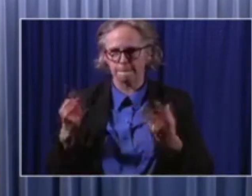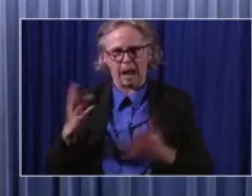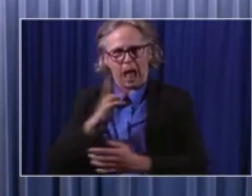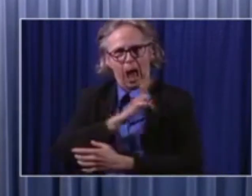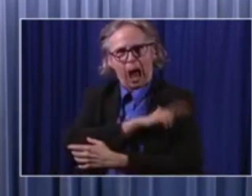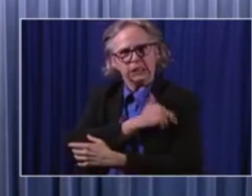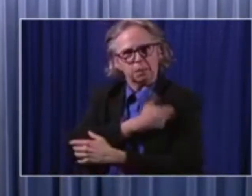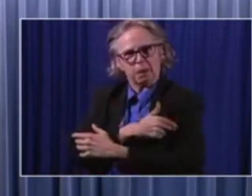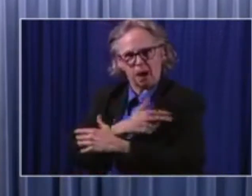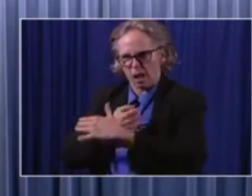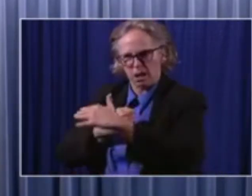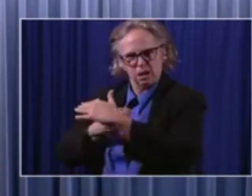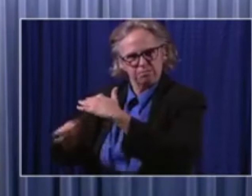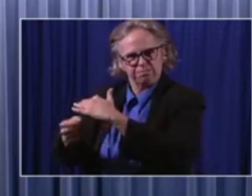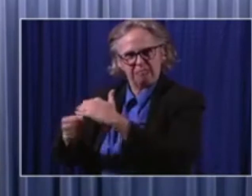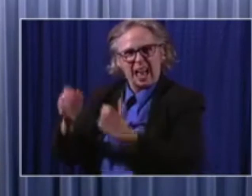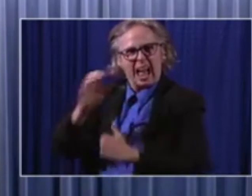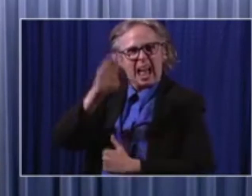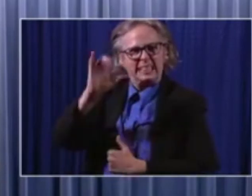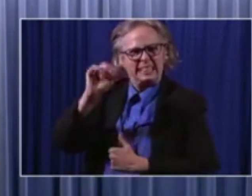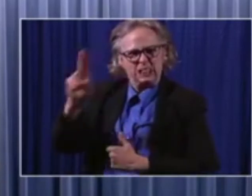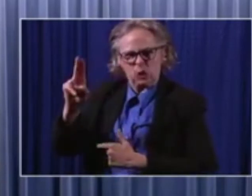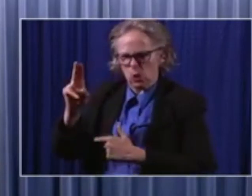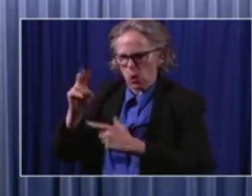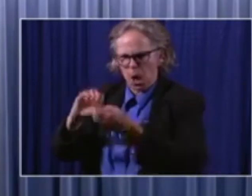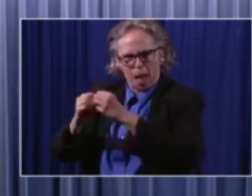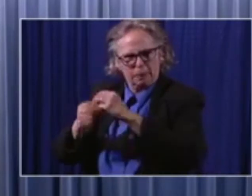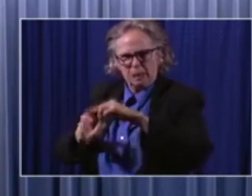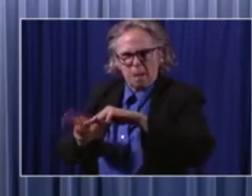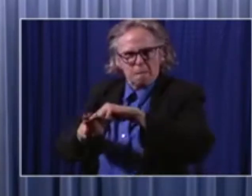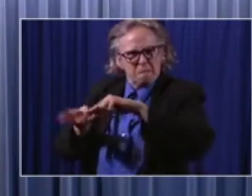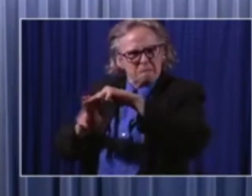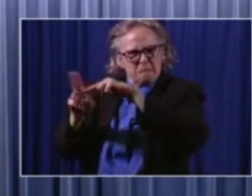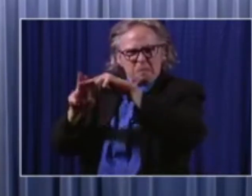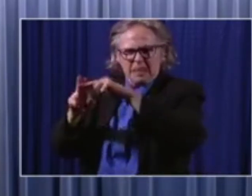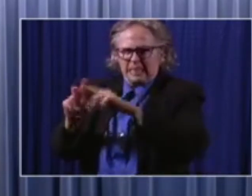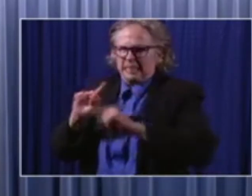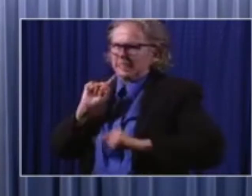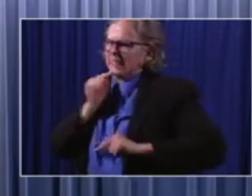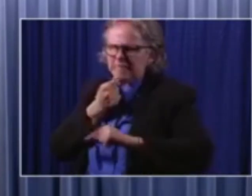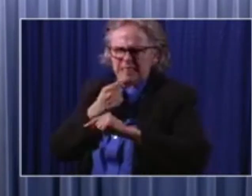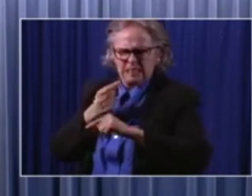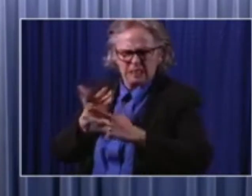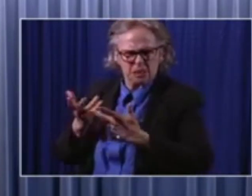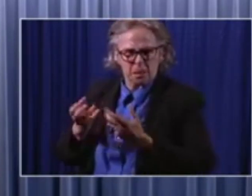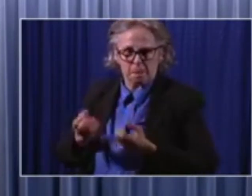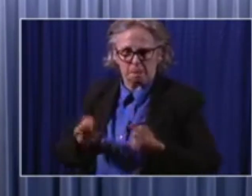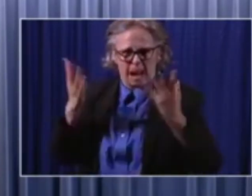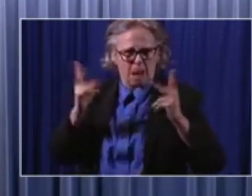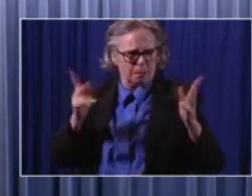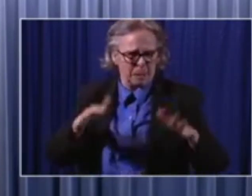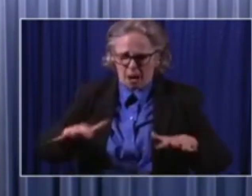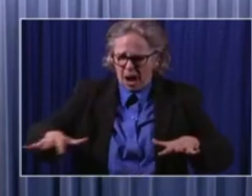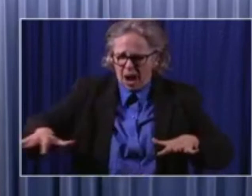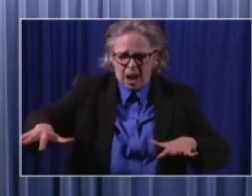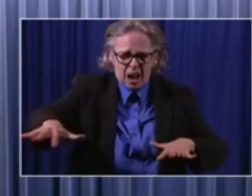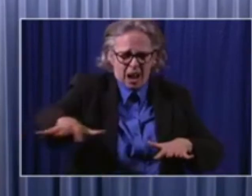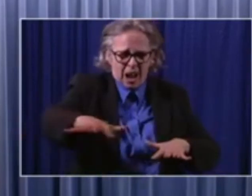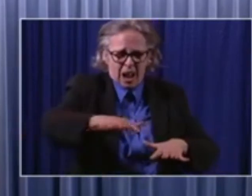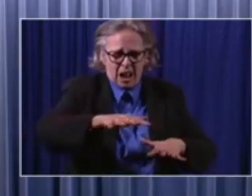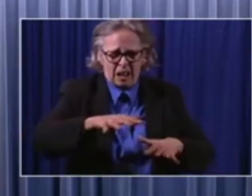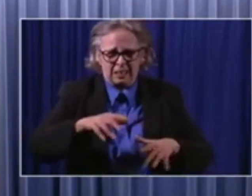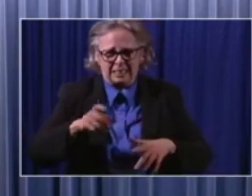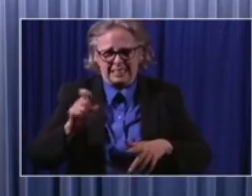beds are generally full across an entire region, or the residents of your county have an increasing hospitalization trend. I